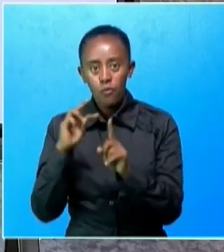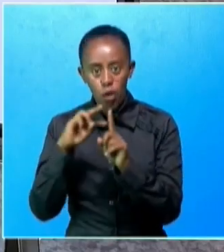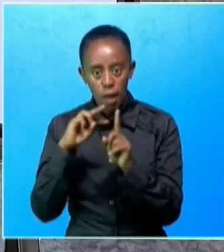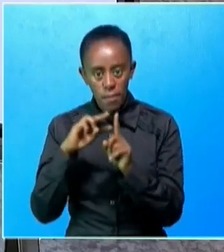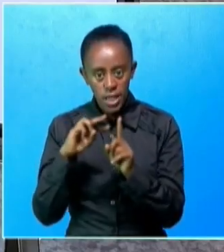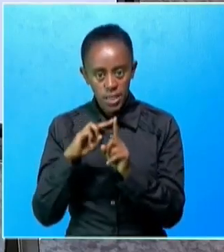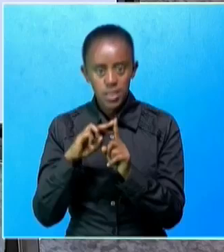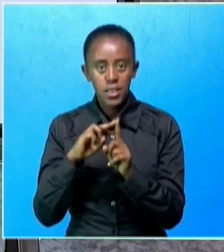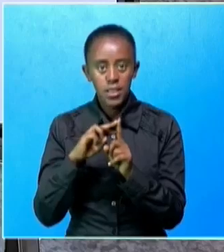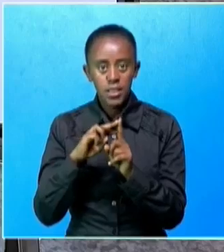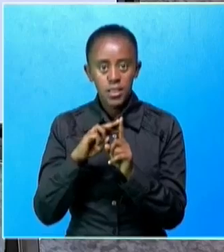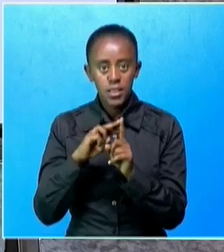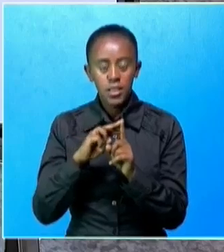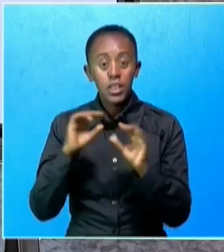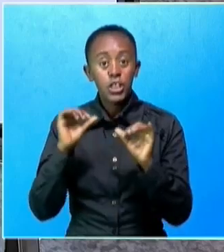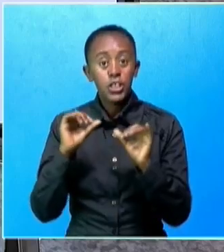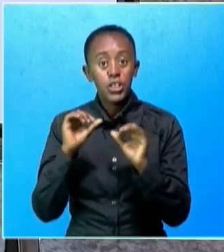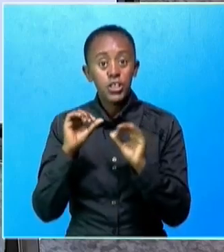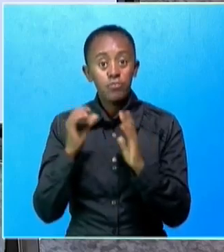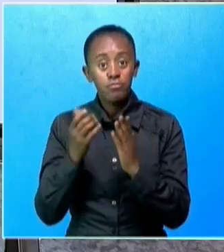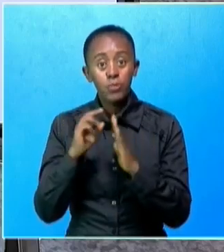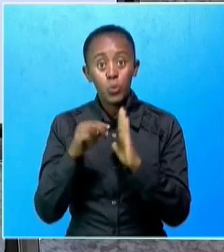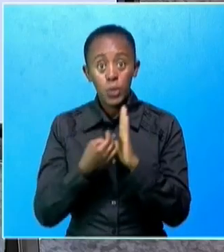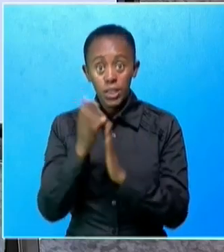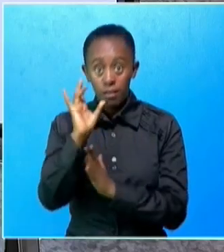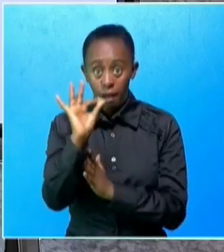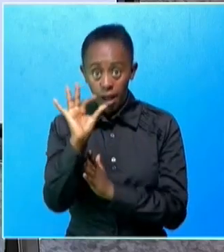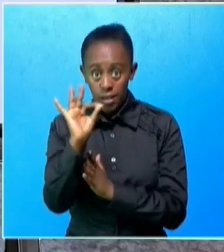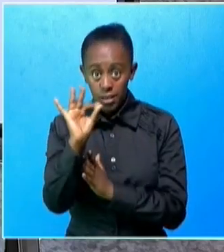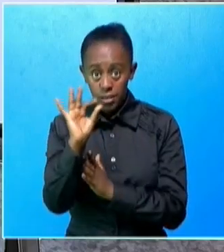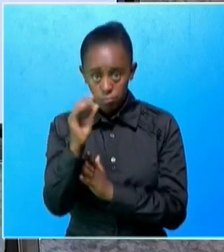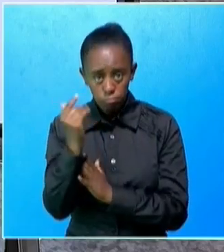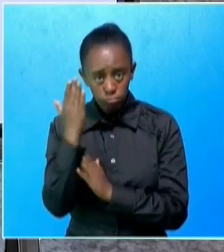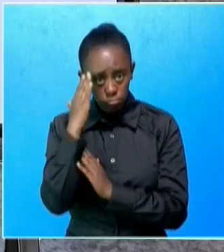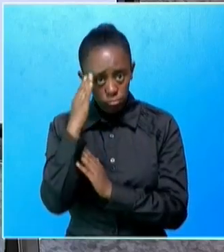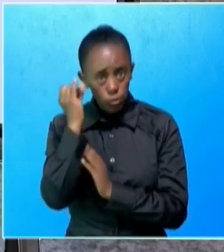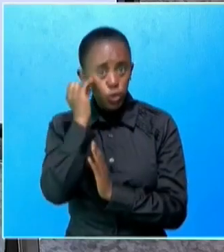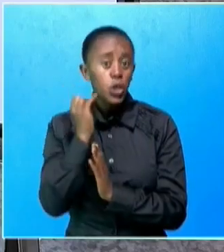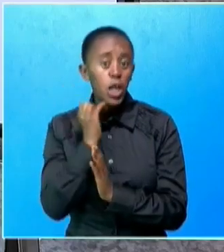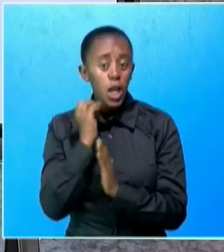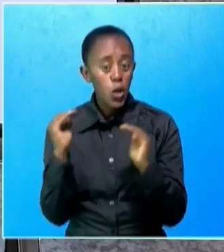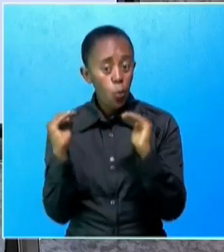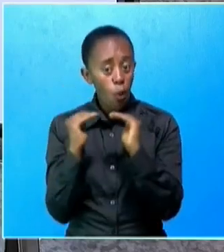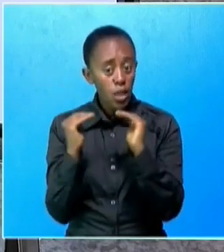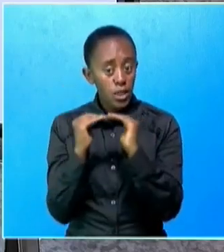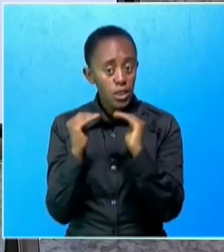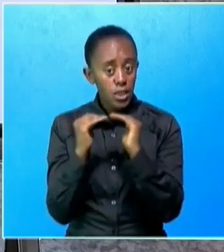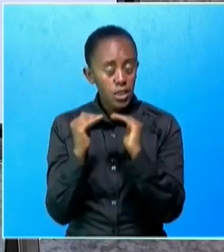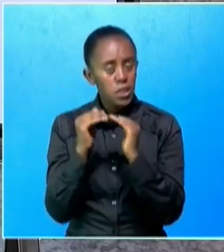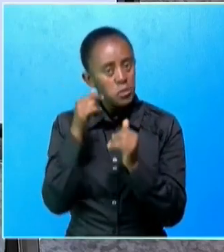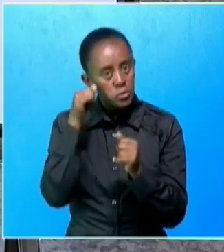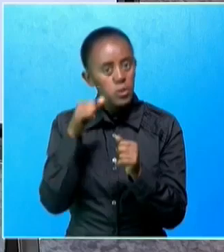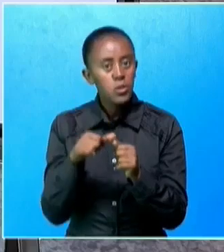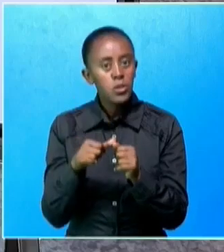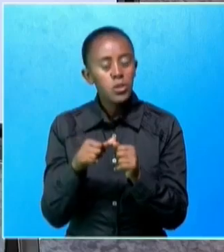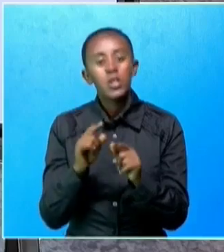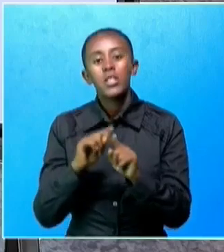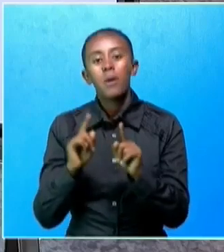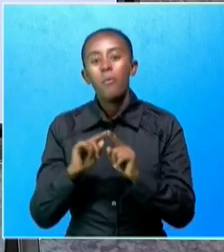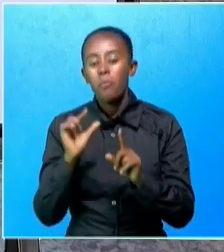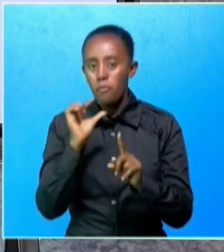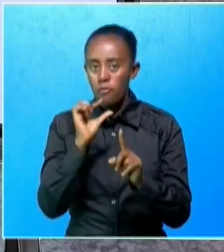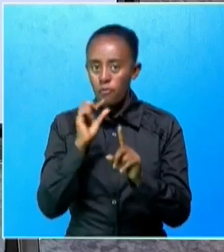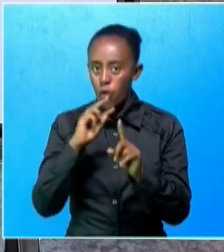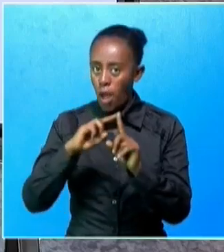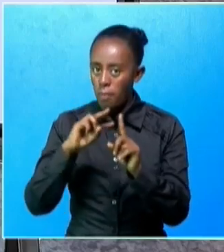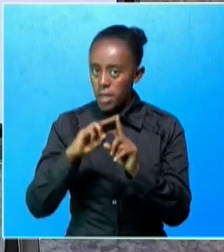9, gender equality. You know what gender equality? So I'd like to remind you some of the vocabularies